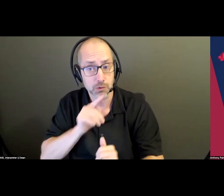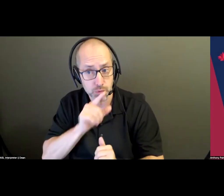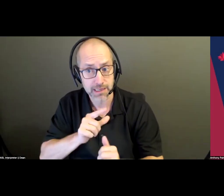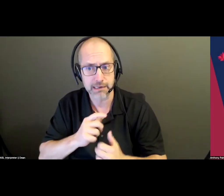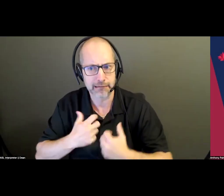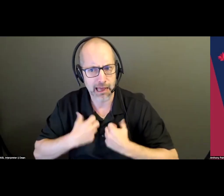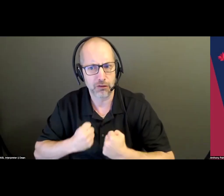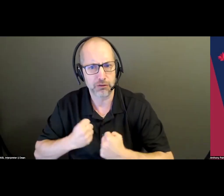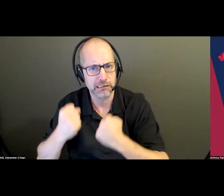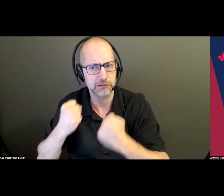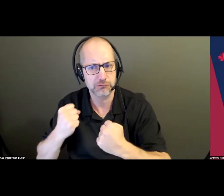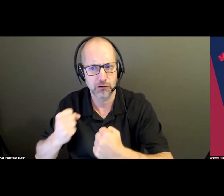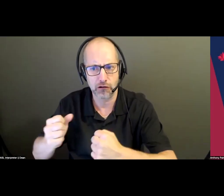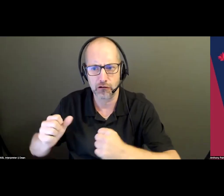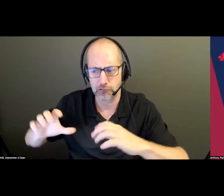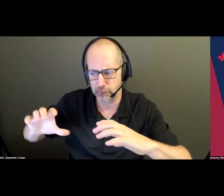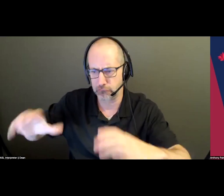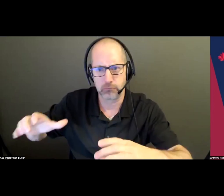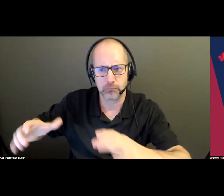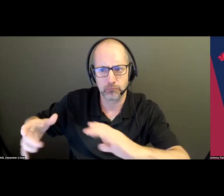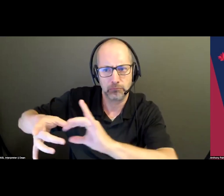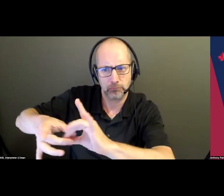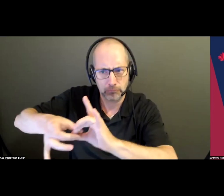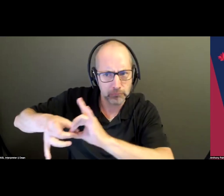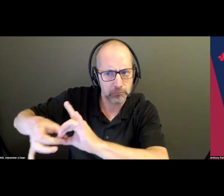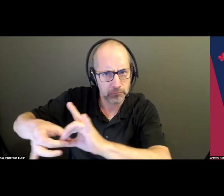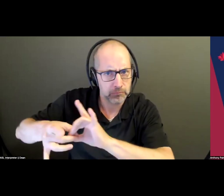ecosystem. But we know that